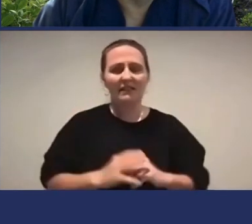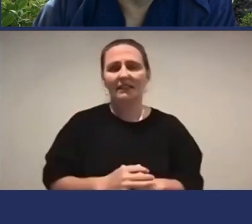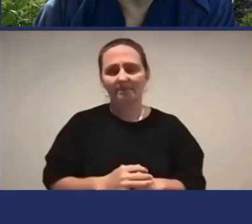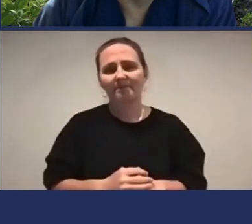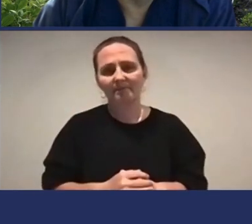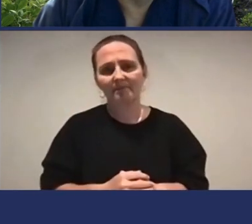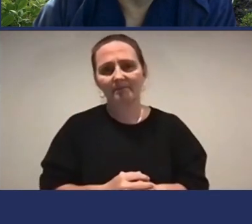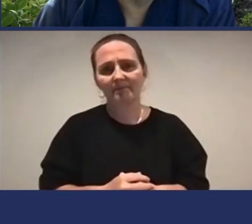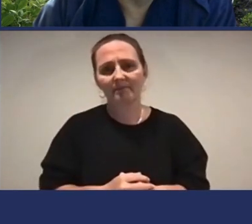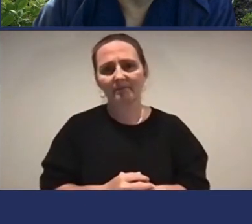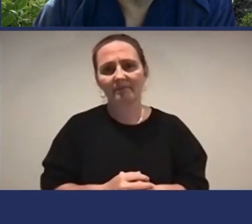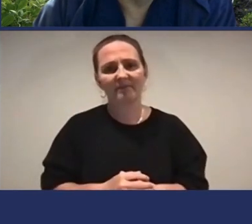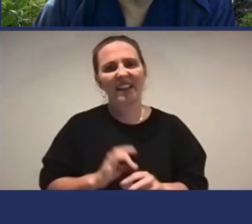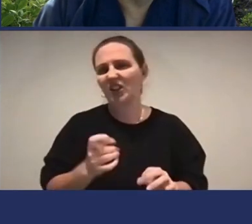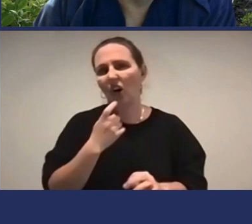easy.